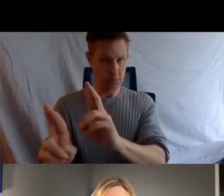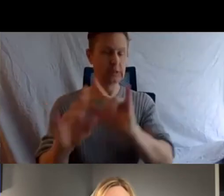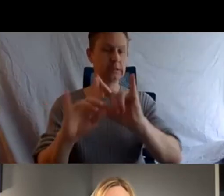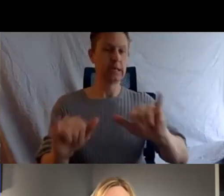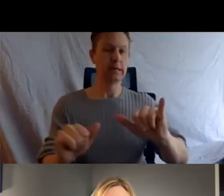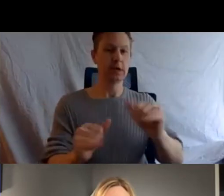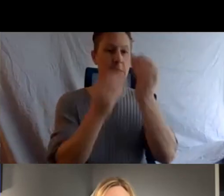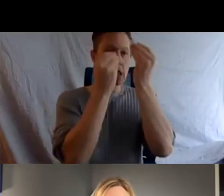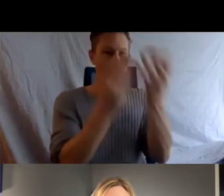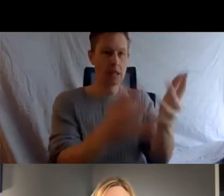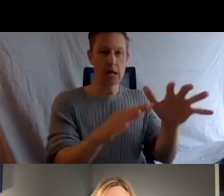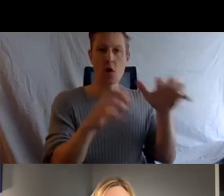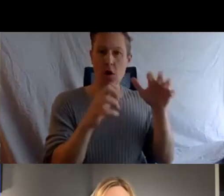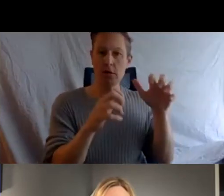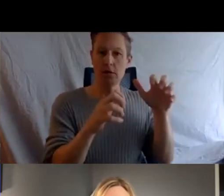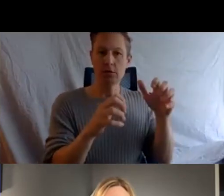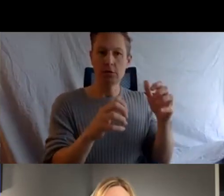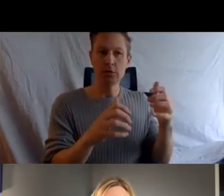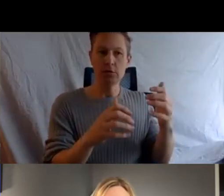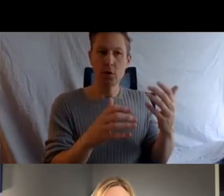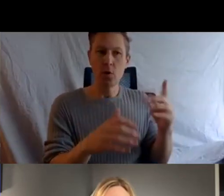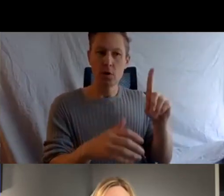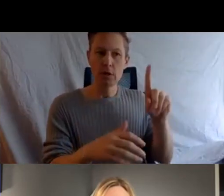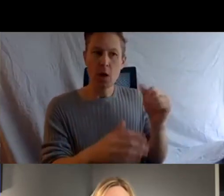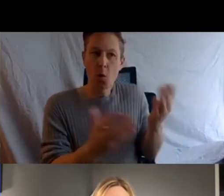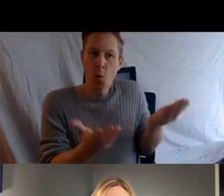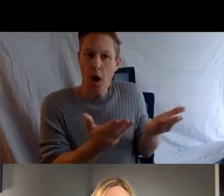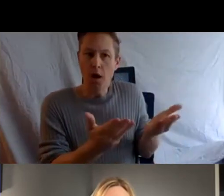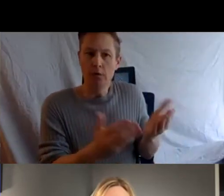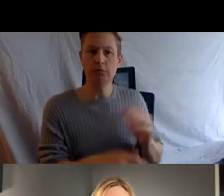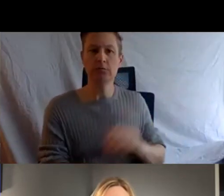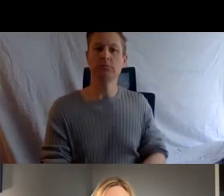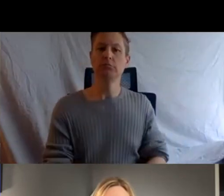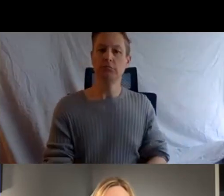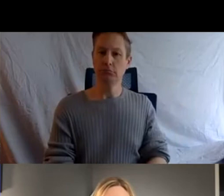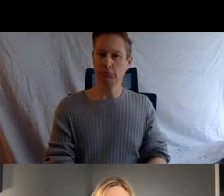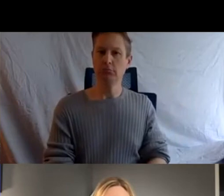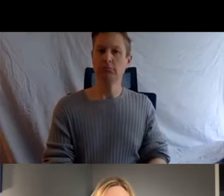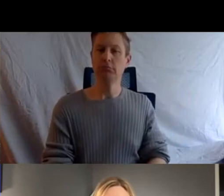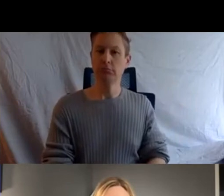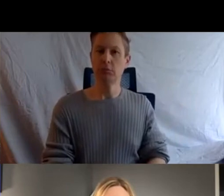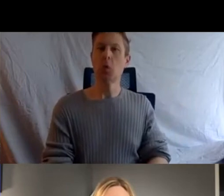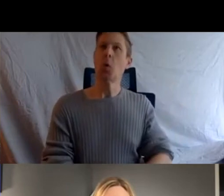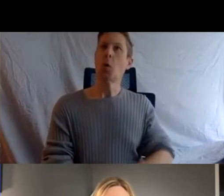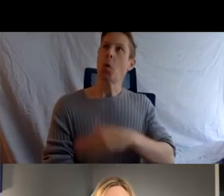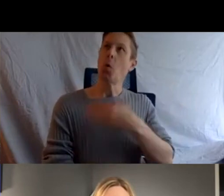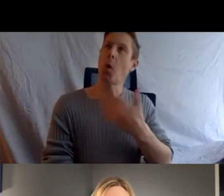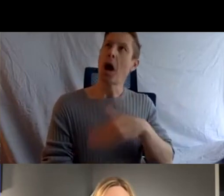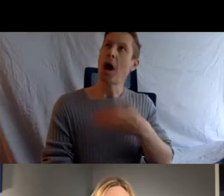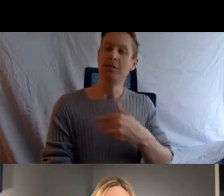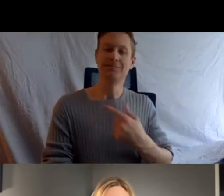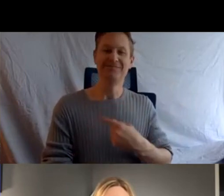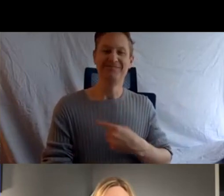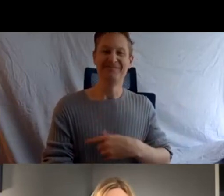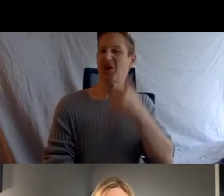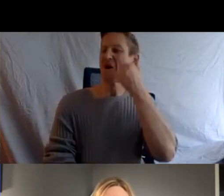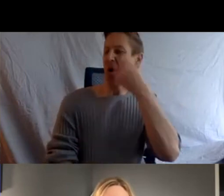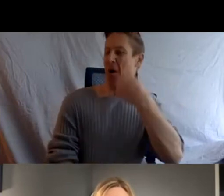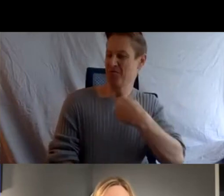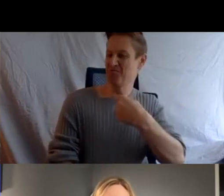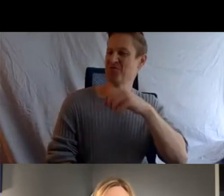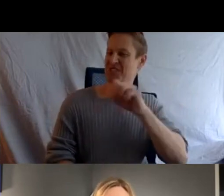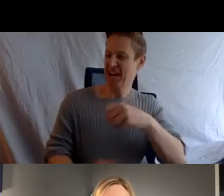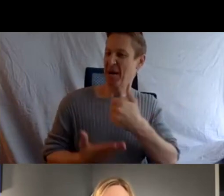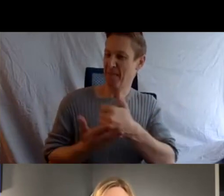the audience what they are, right? So yeah, boy, man. Give us a call. We can help you with that. Okay,